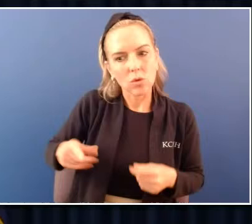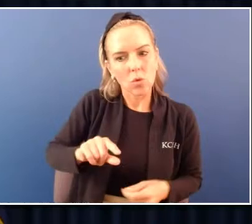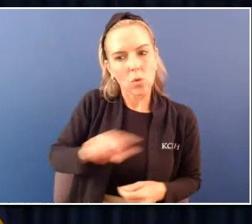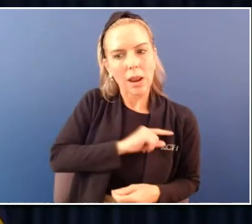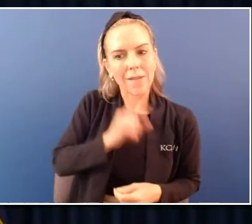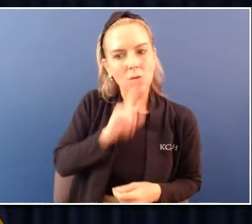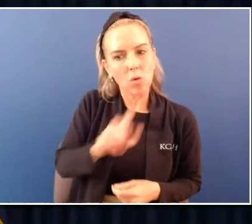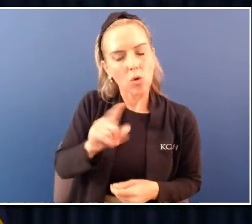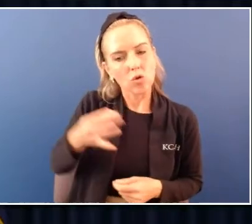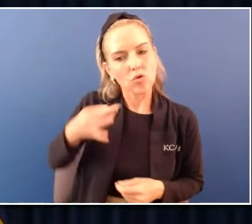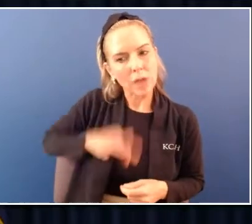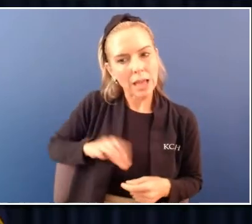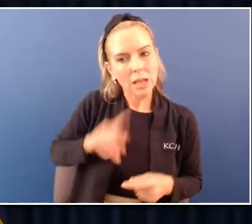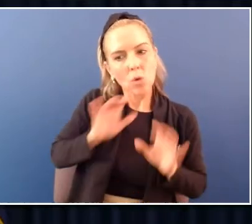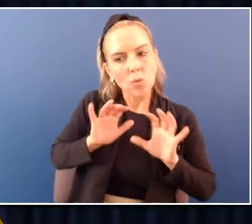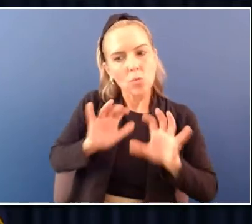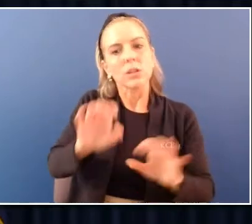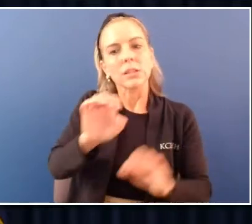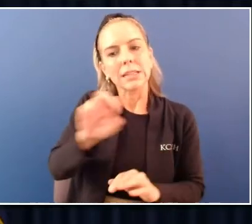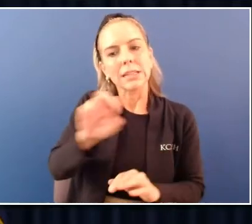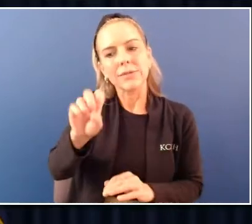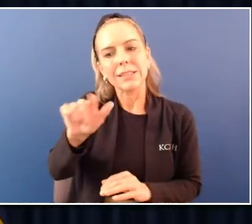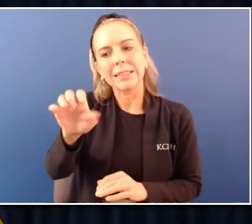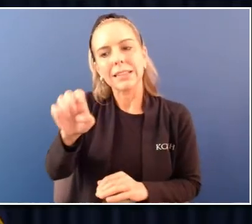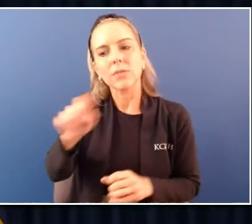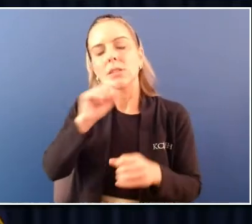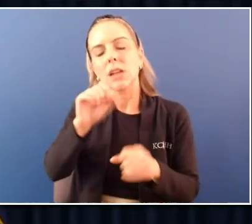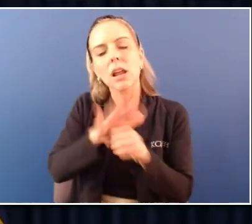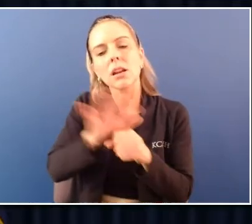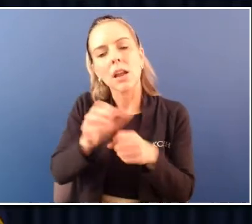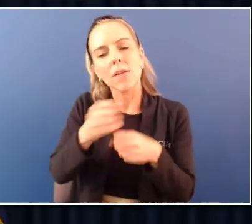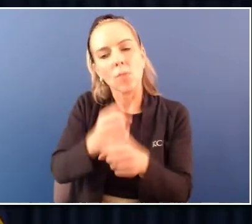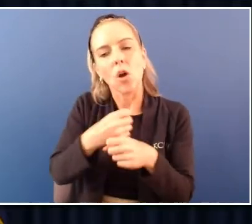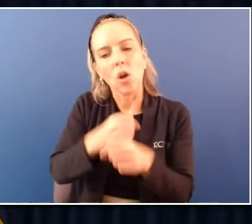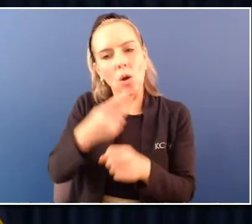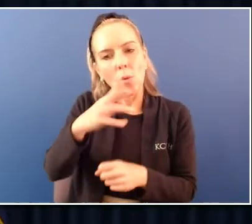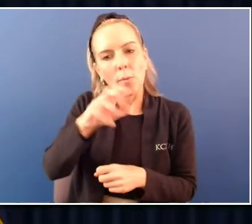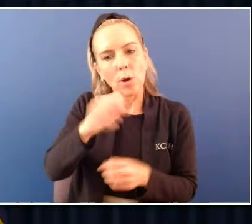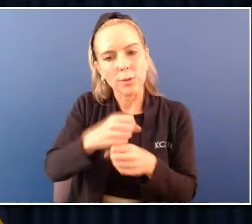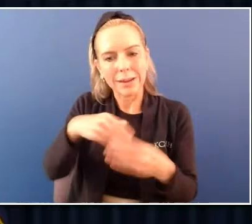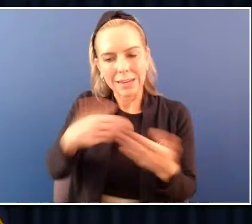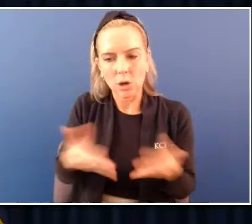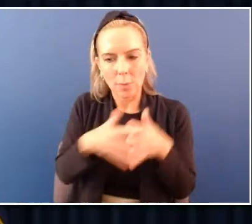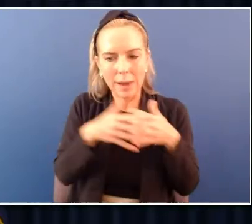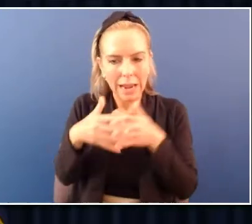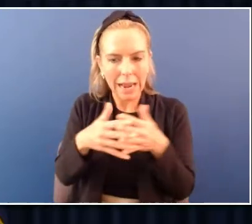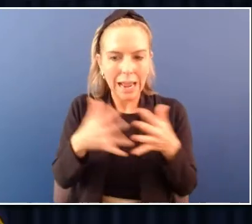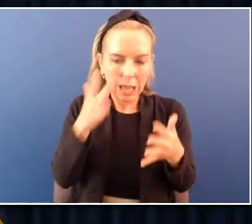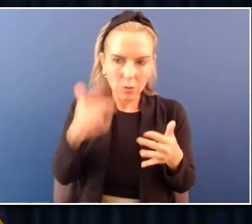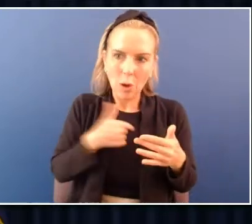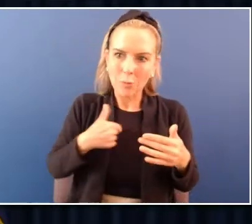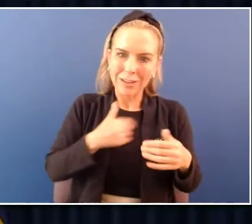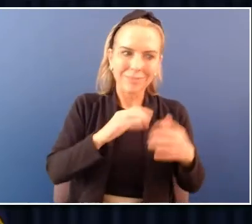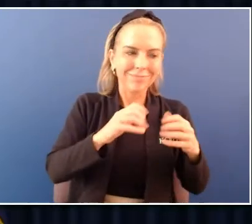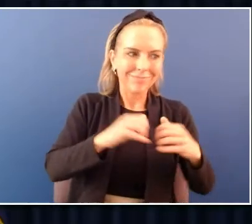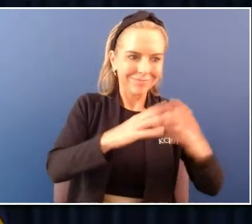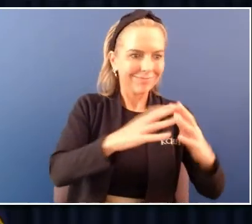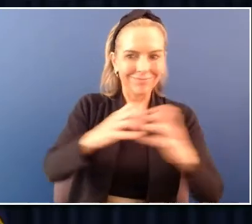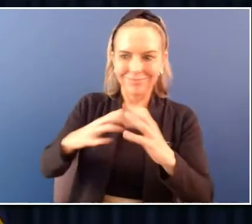push EV sales because not enough parts are made in America. That's why we're building all these things that are out there. So those 3